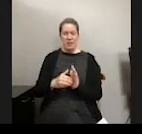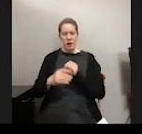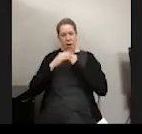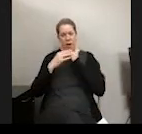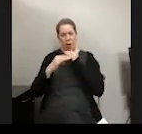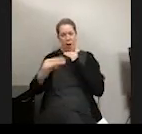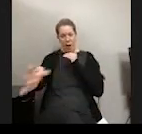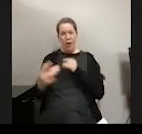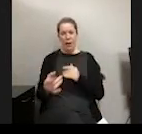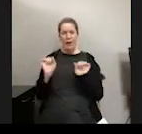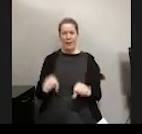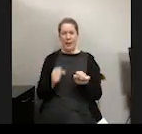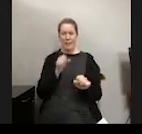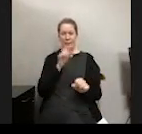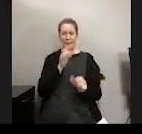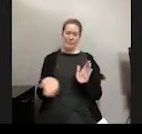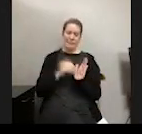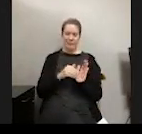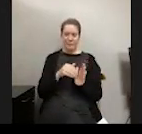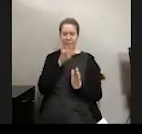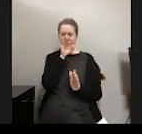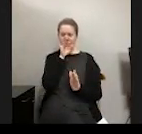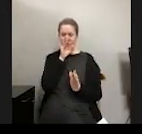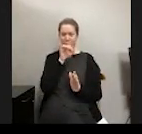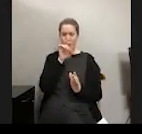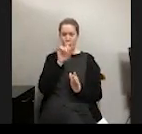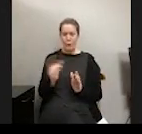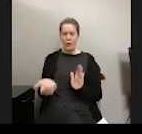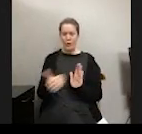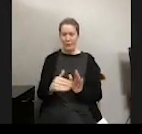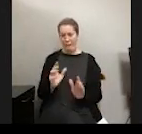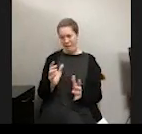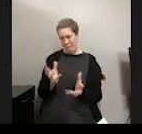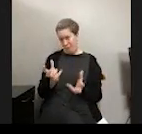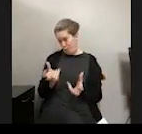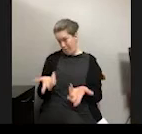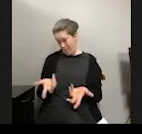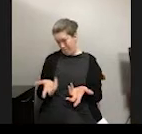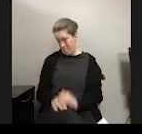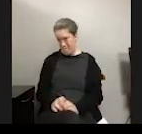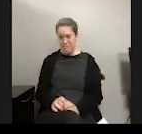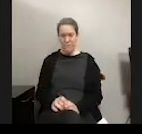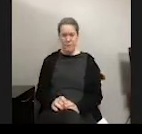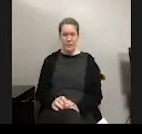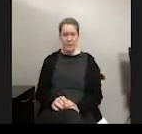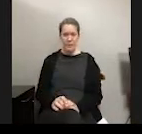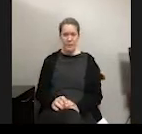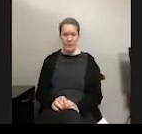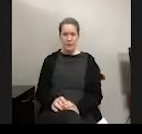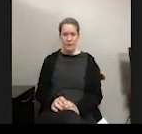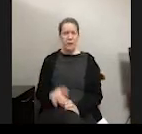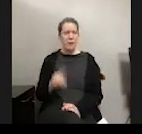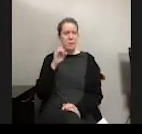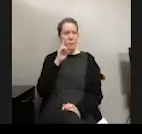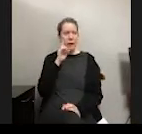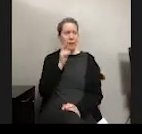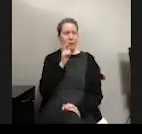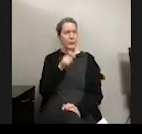I can repeat if you would like. I don't think you need to repeat it,